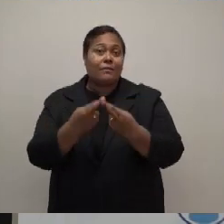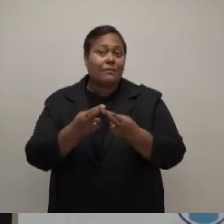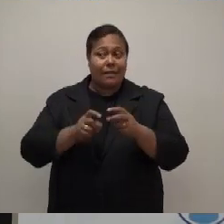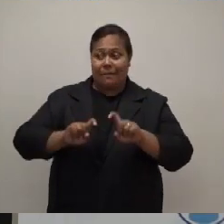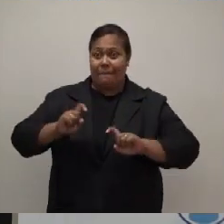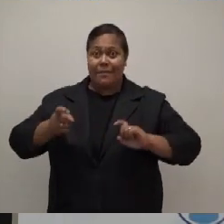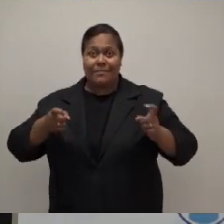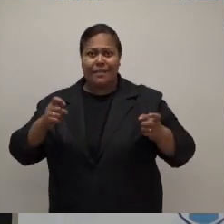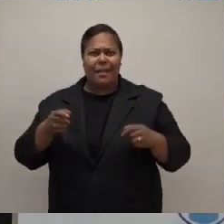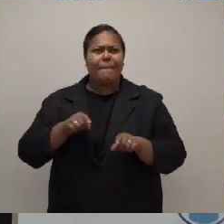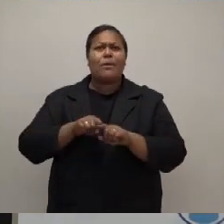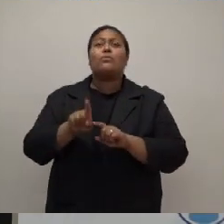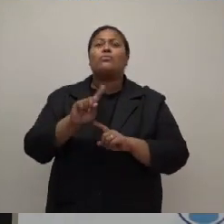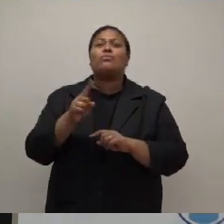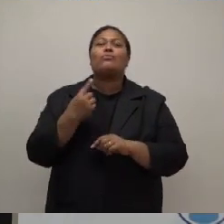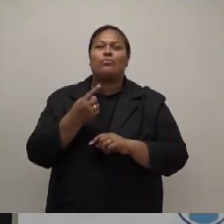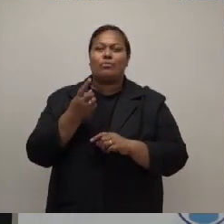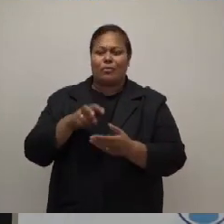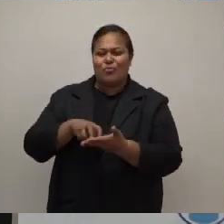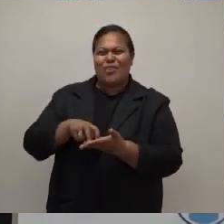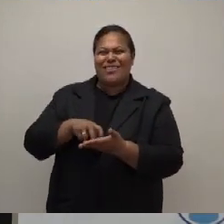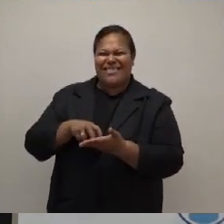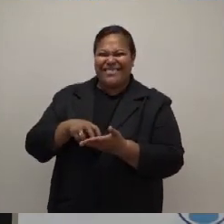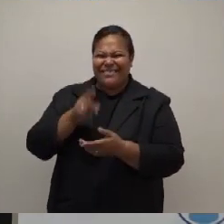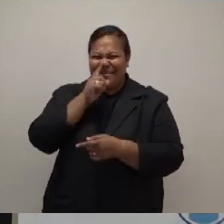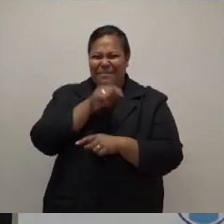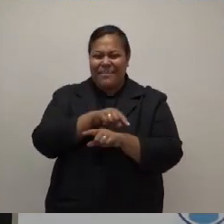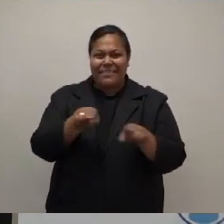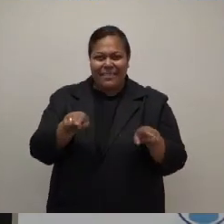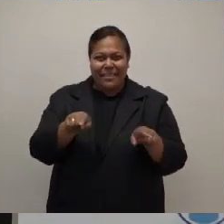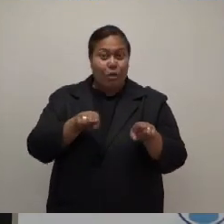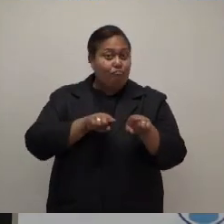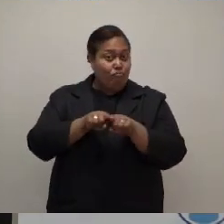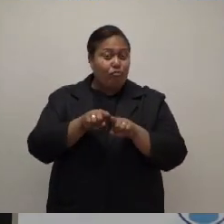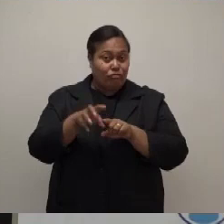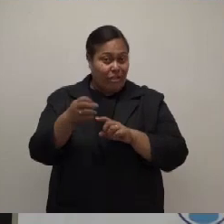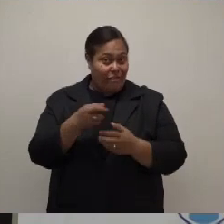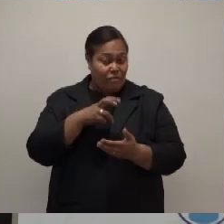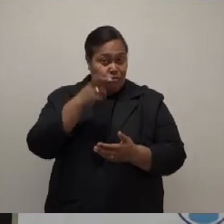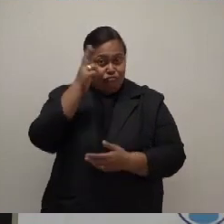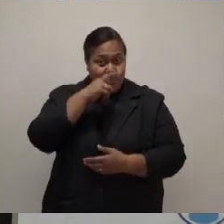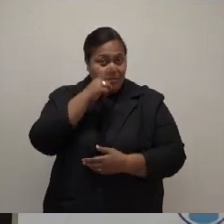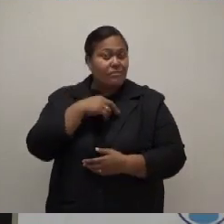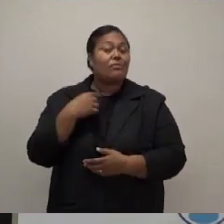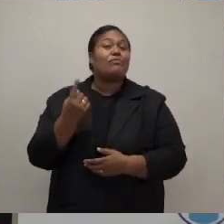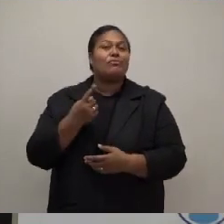for our most vulnerable citizens, those most at risk from COVID-19.